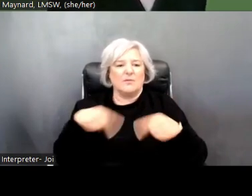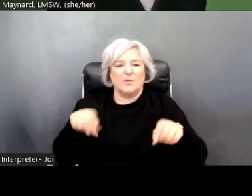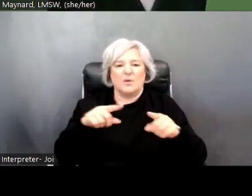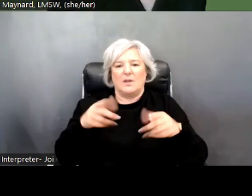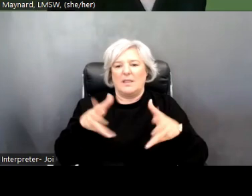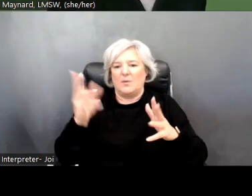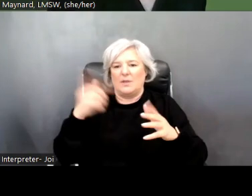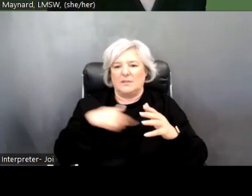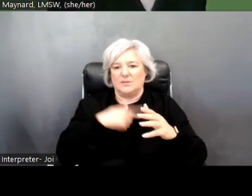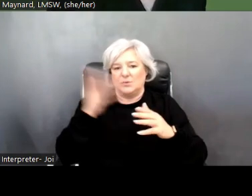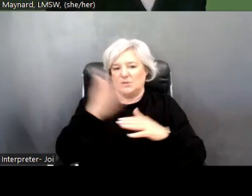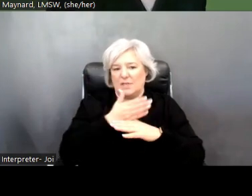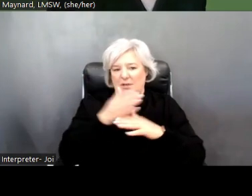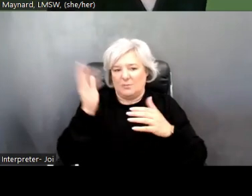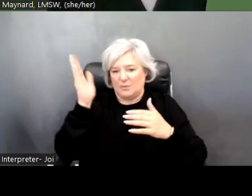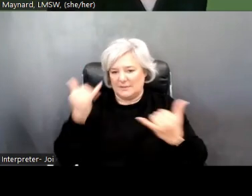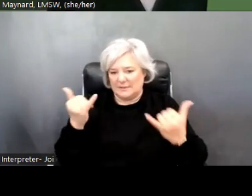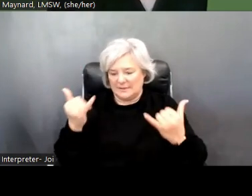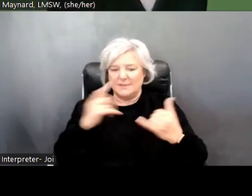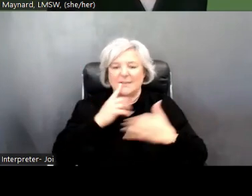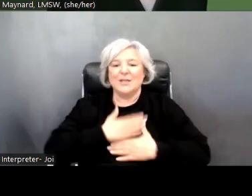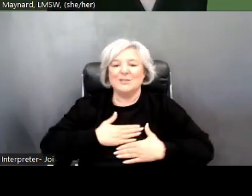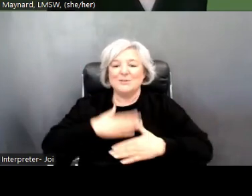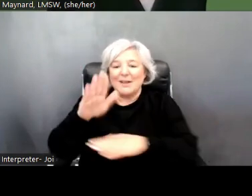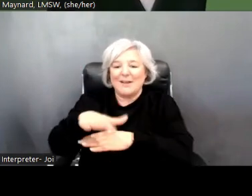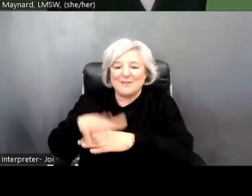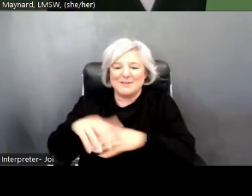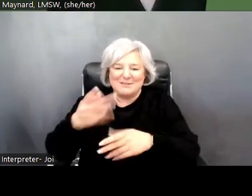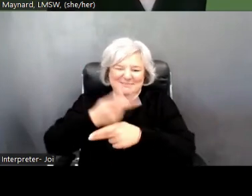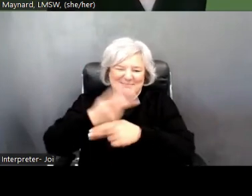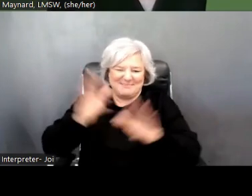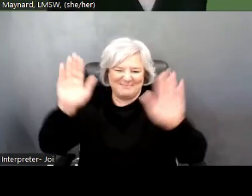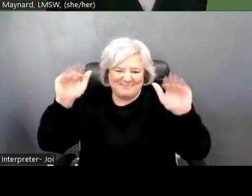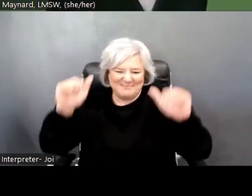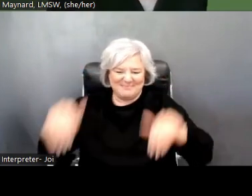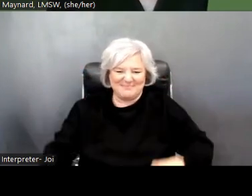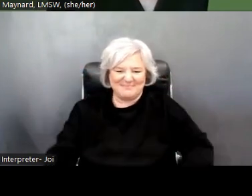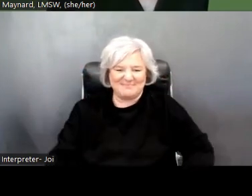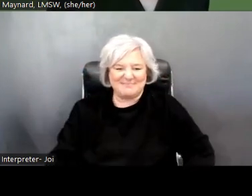presentation with you today. Enjoy the rest of your afternoon. Take care, everyone.